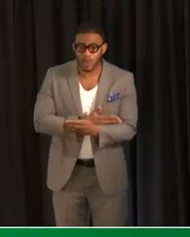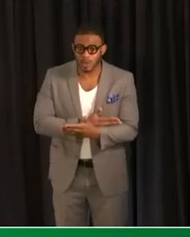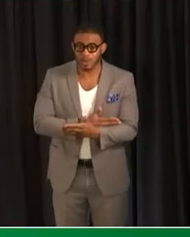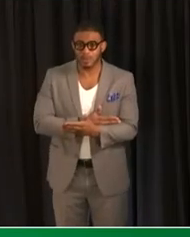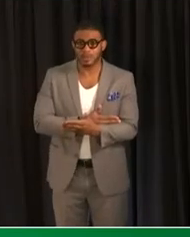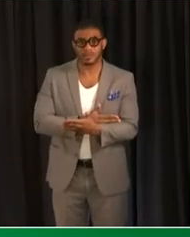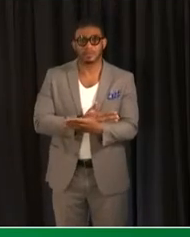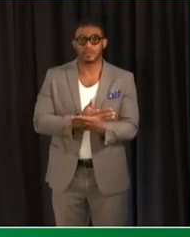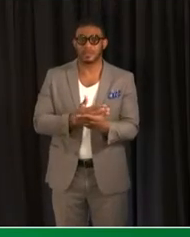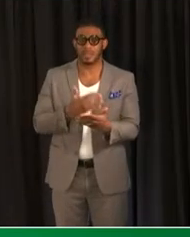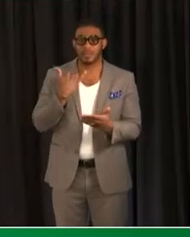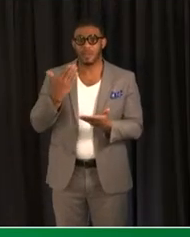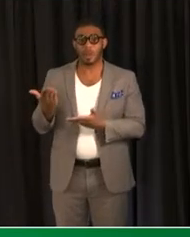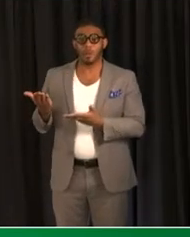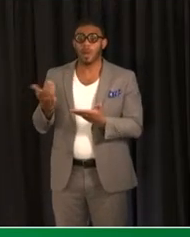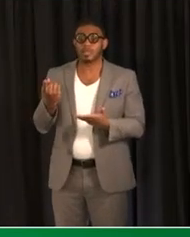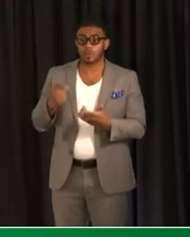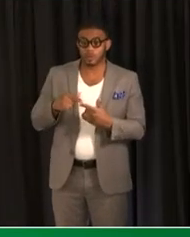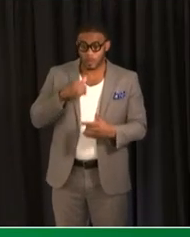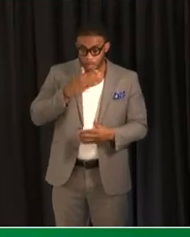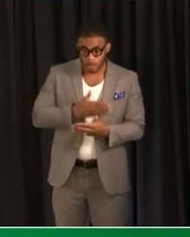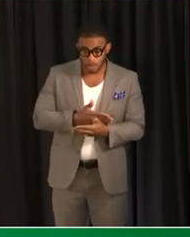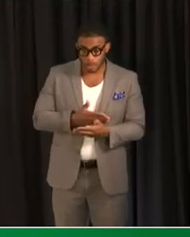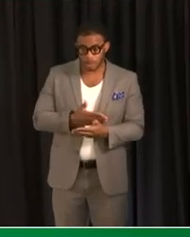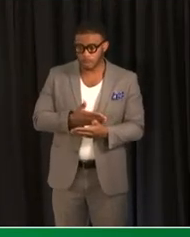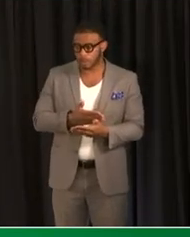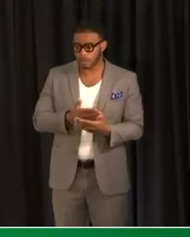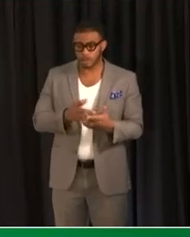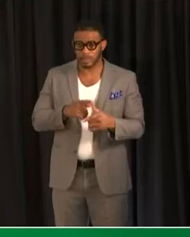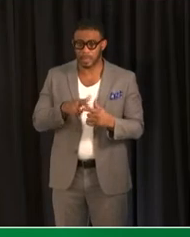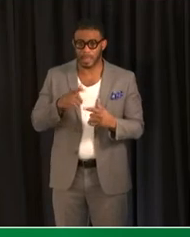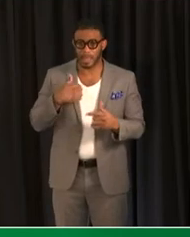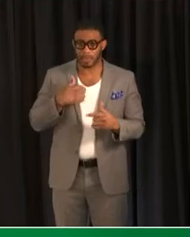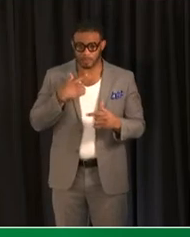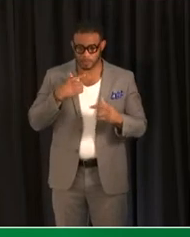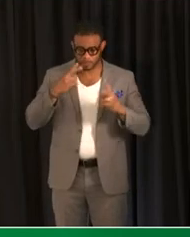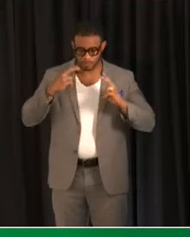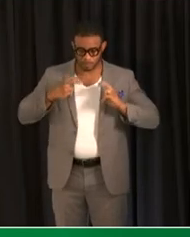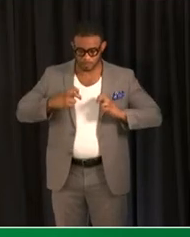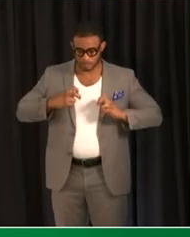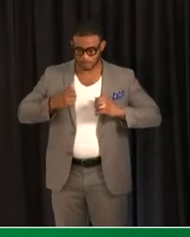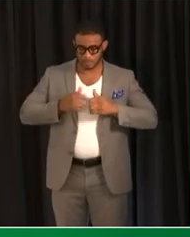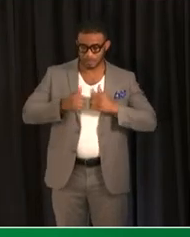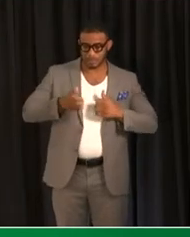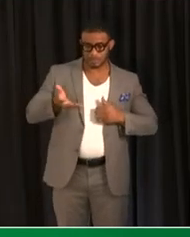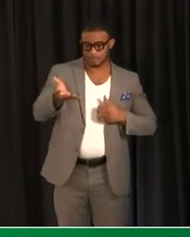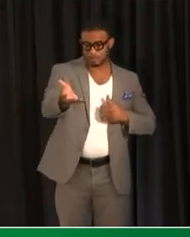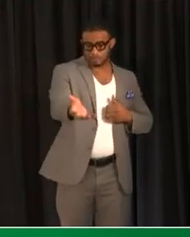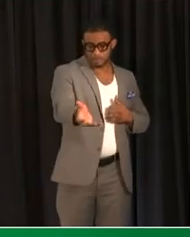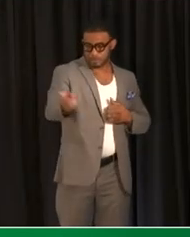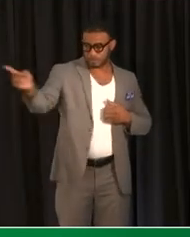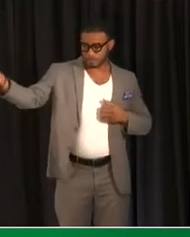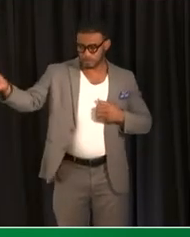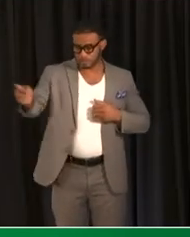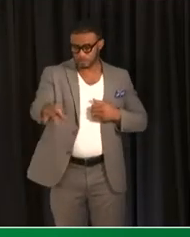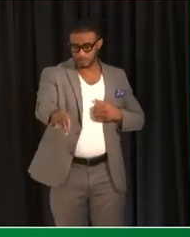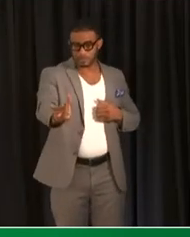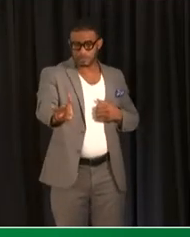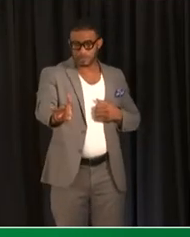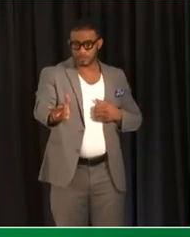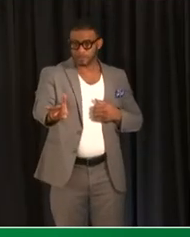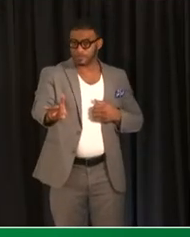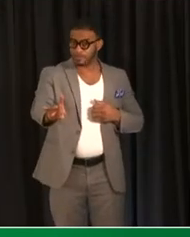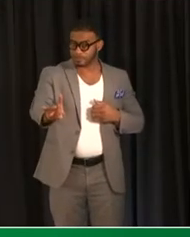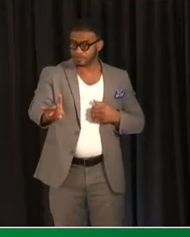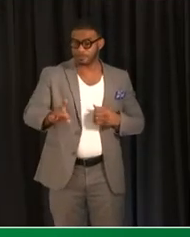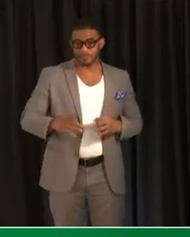If I brought something to her, then I would have to be at a distance. Era muy difícil para